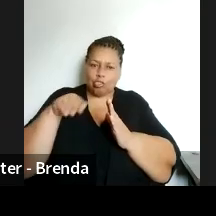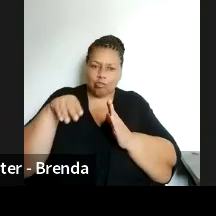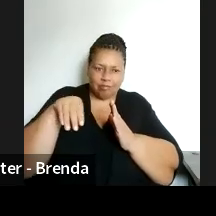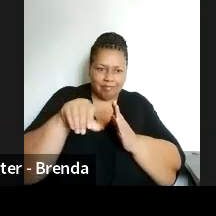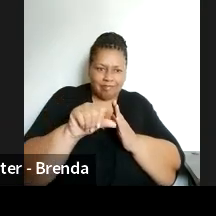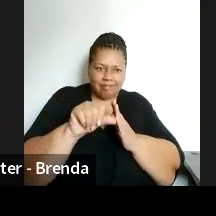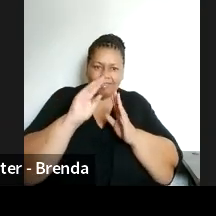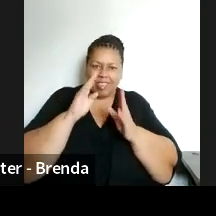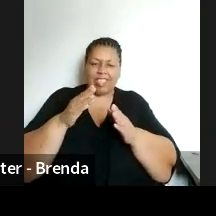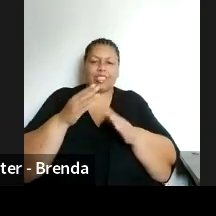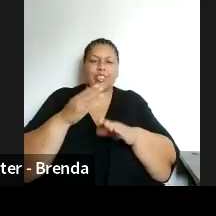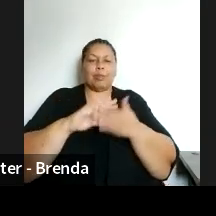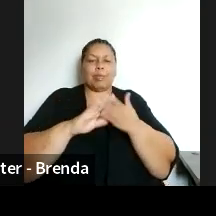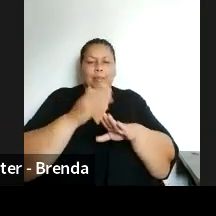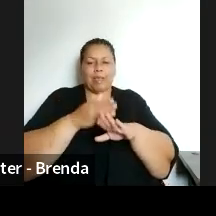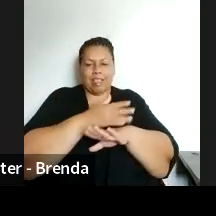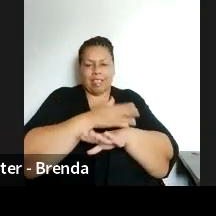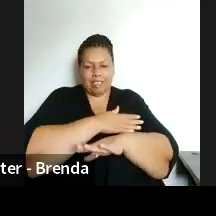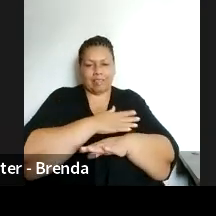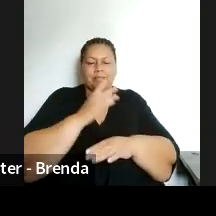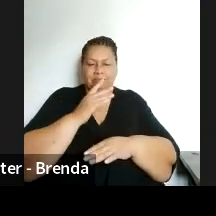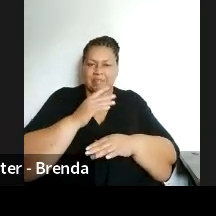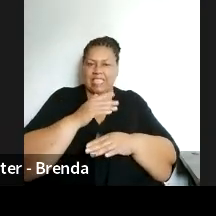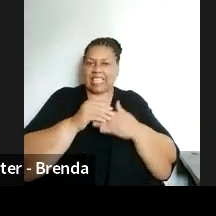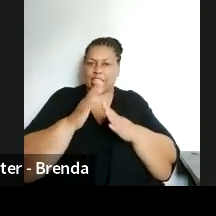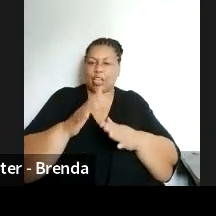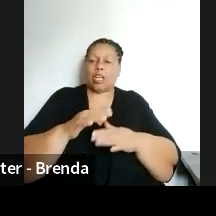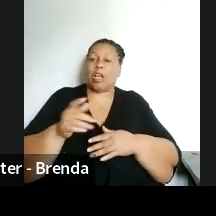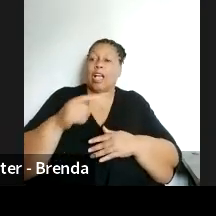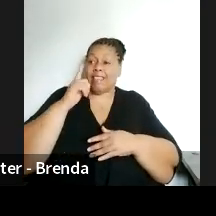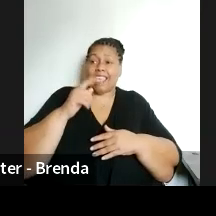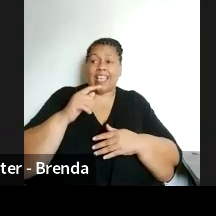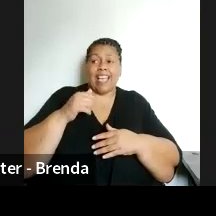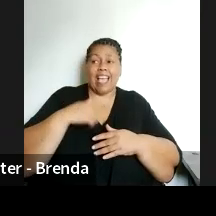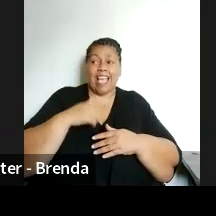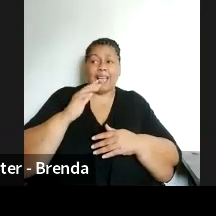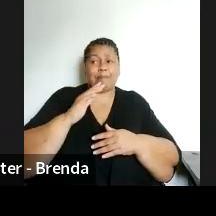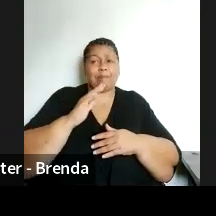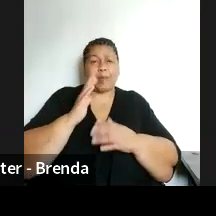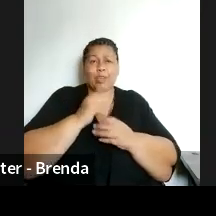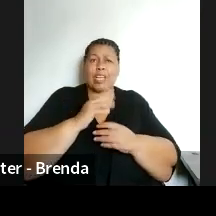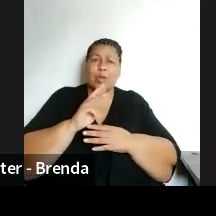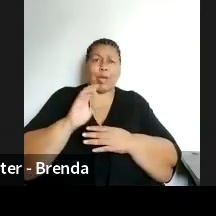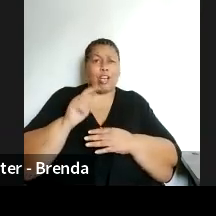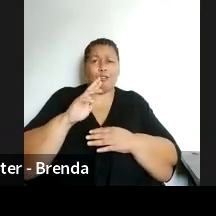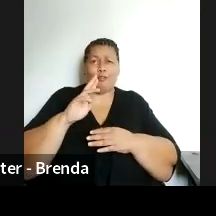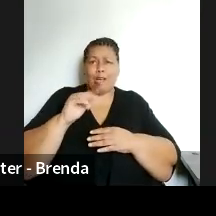I like to think I'm pretty well-rounded. Do I have to put it all towards one thing?